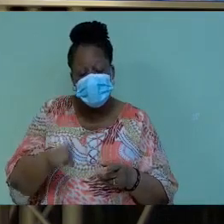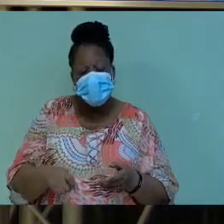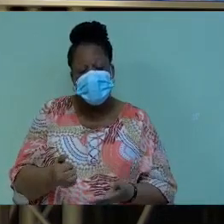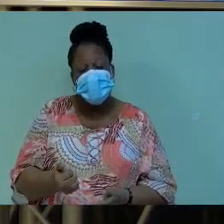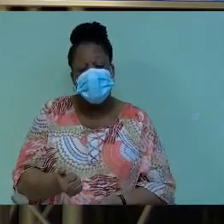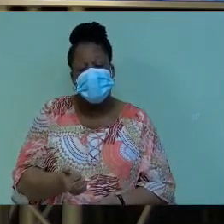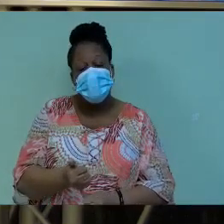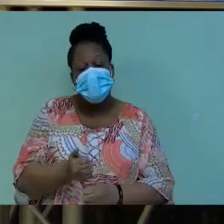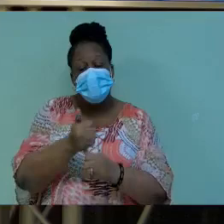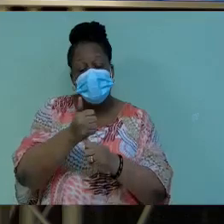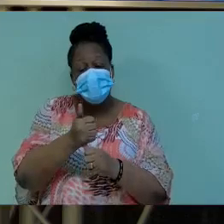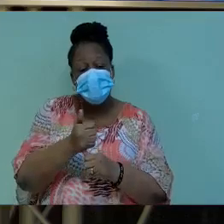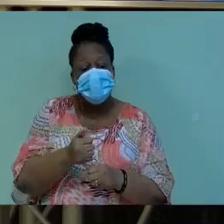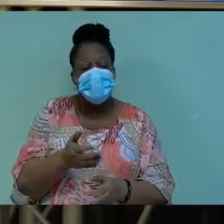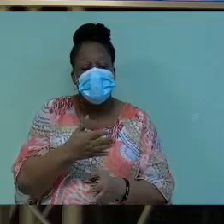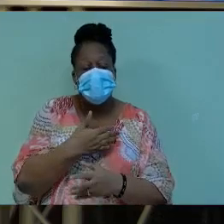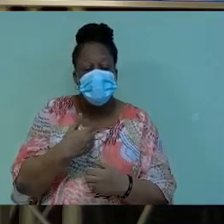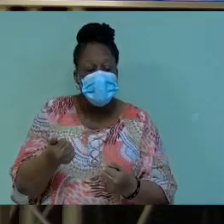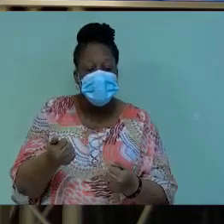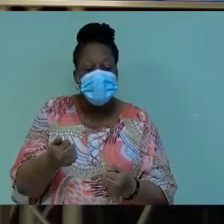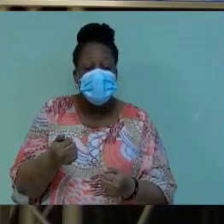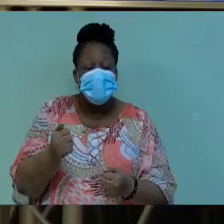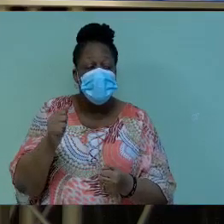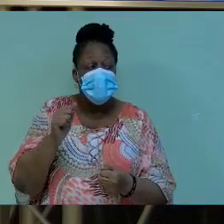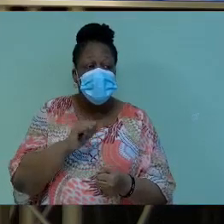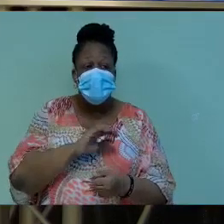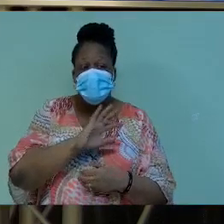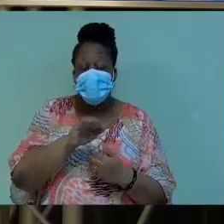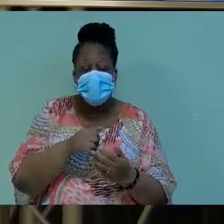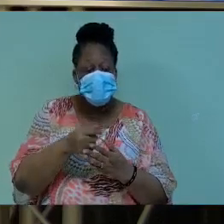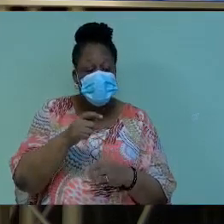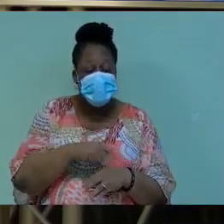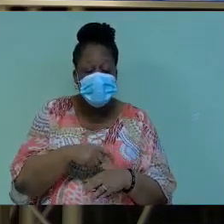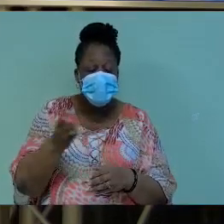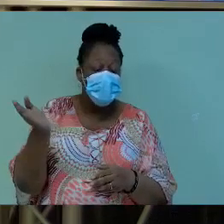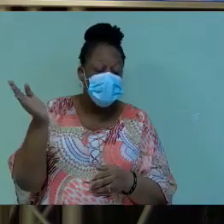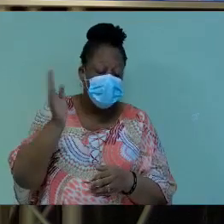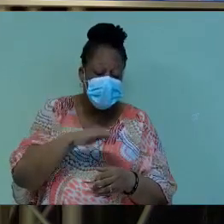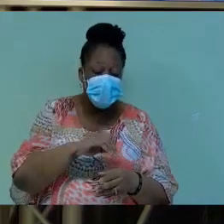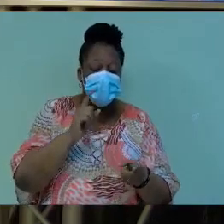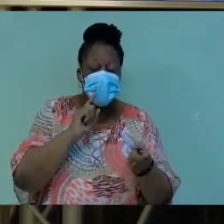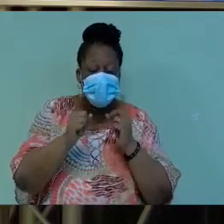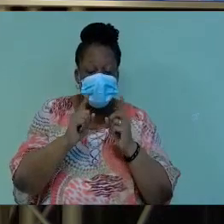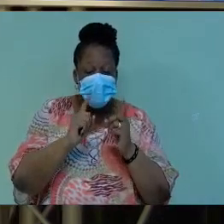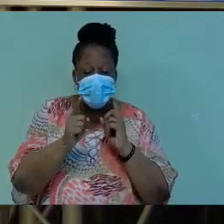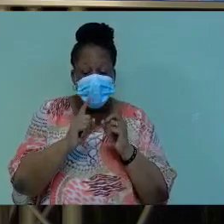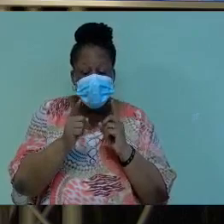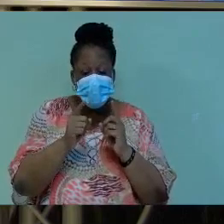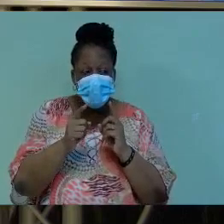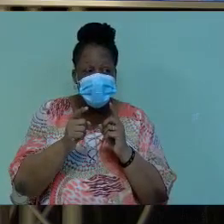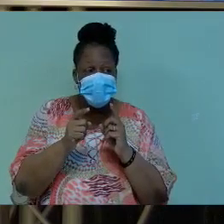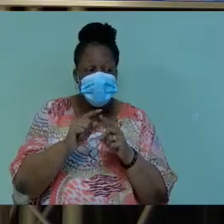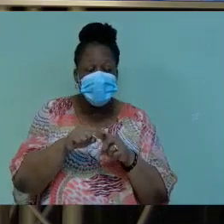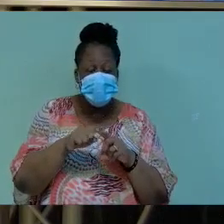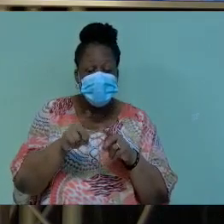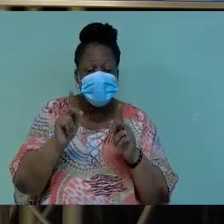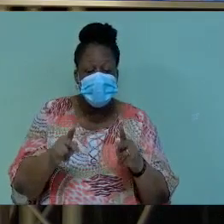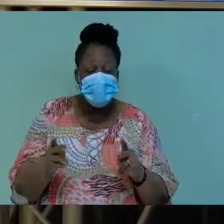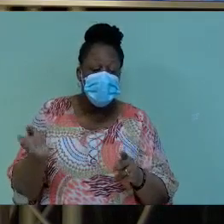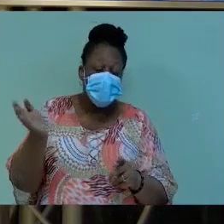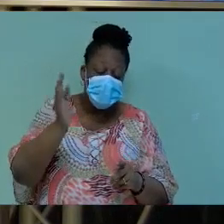this podium members of the Labor Department, I think it was just on Saturday,